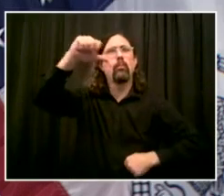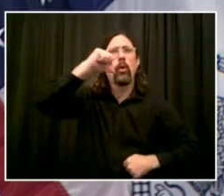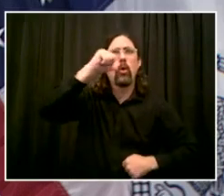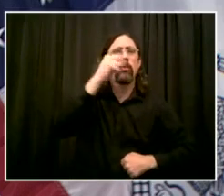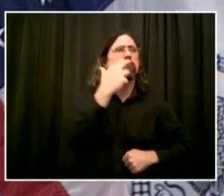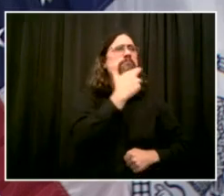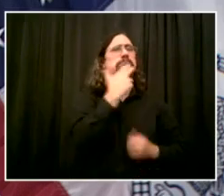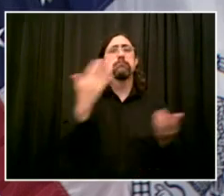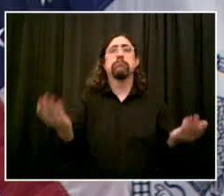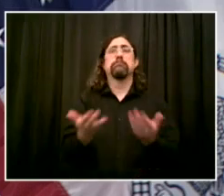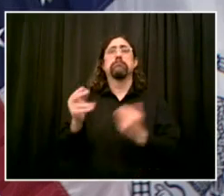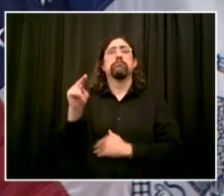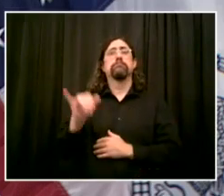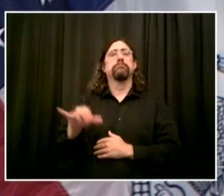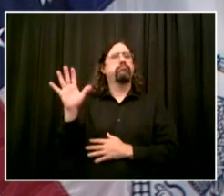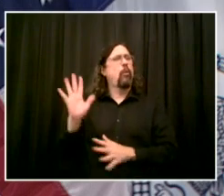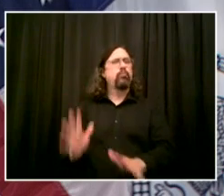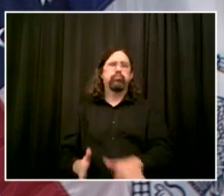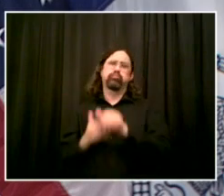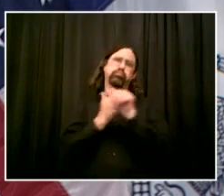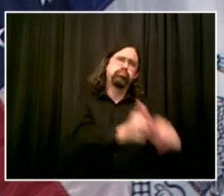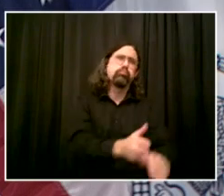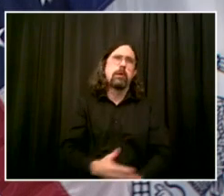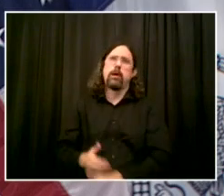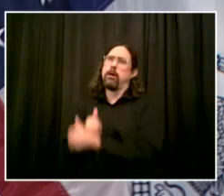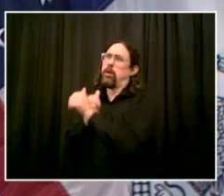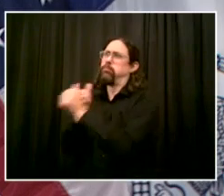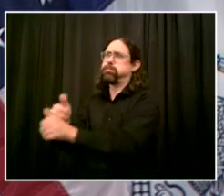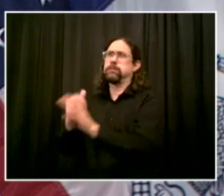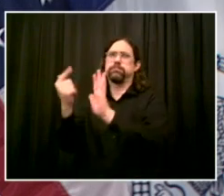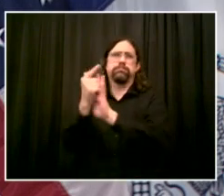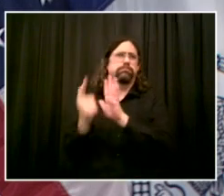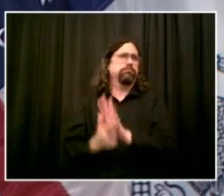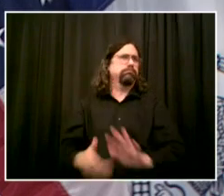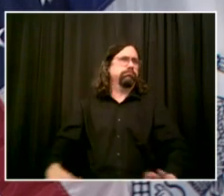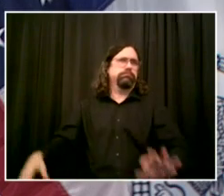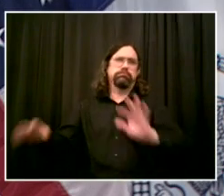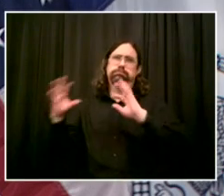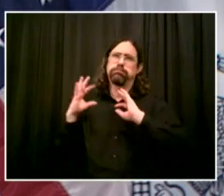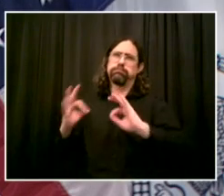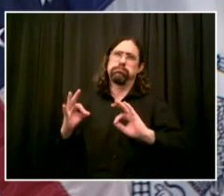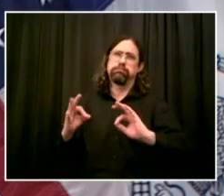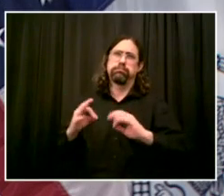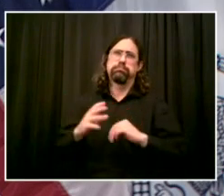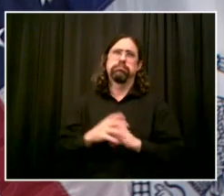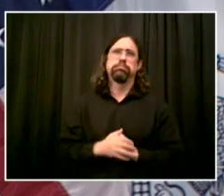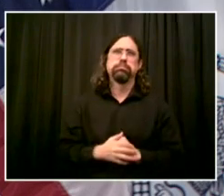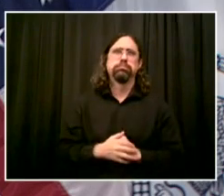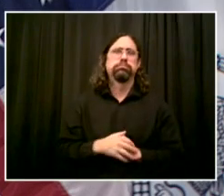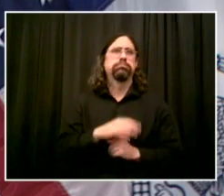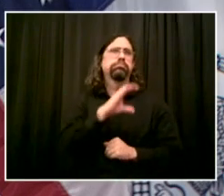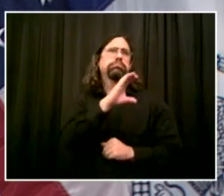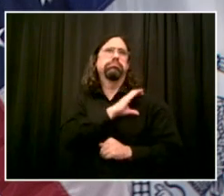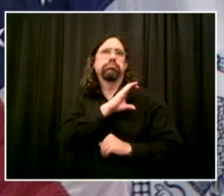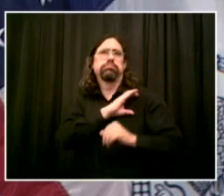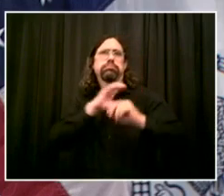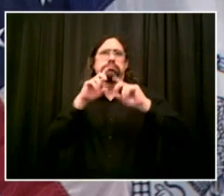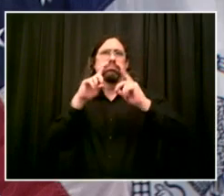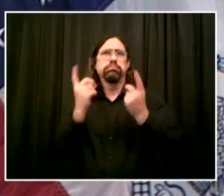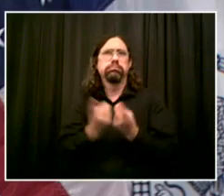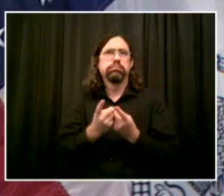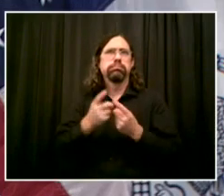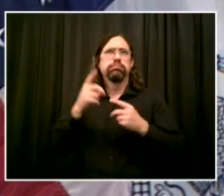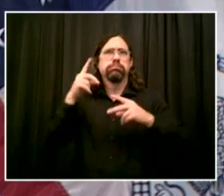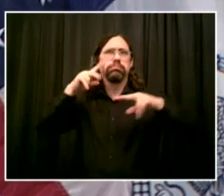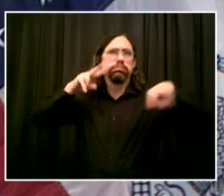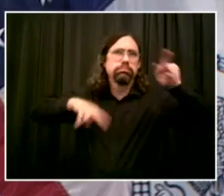work here, and constantly documented the levels of compliance, which are very, very high. Sometimes things have to be corrected, but people